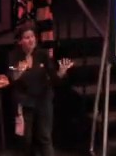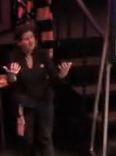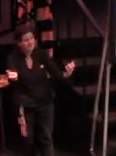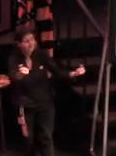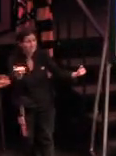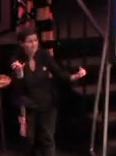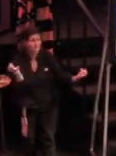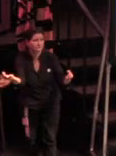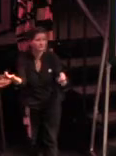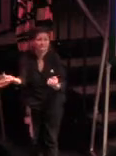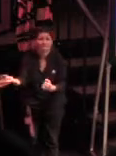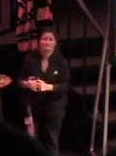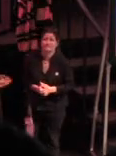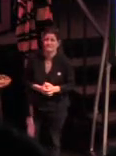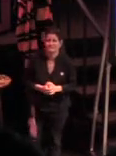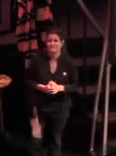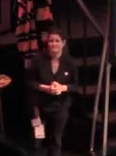questions?